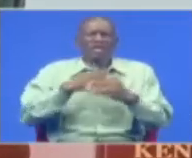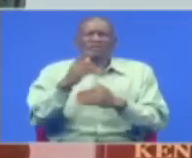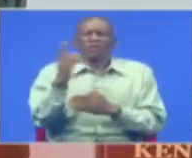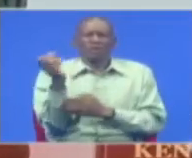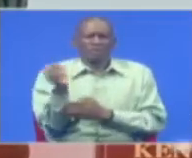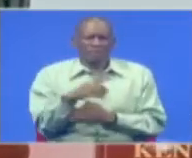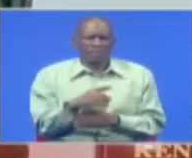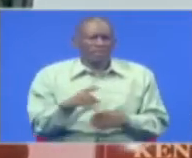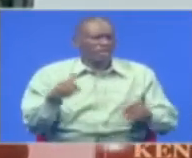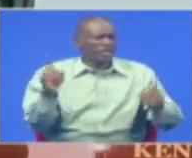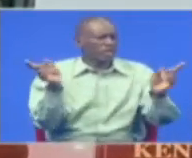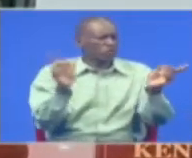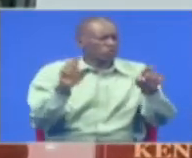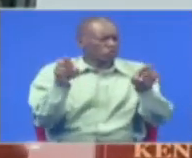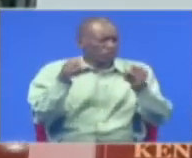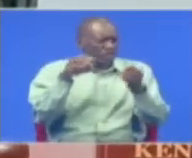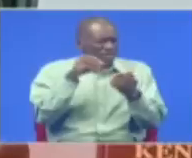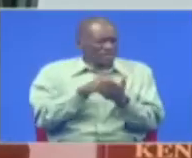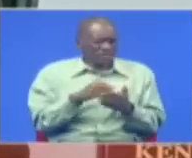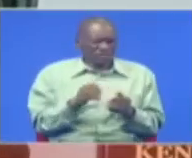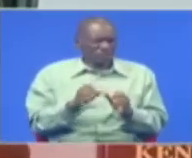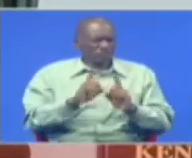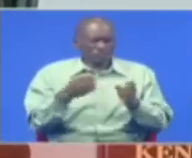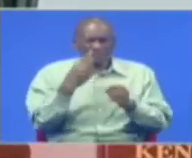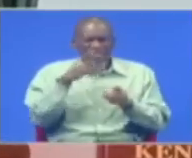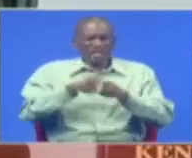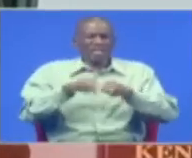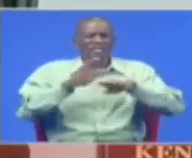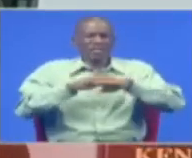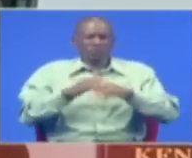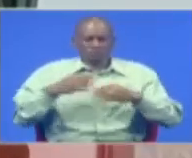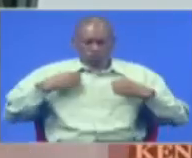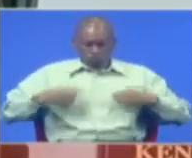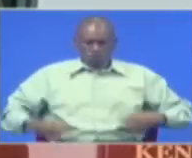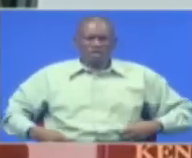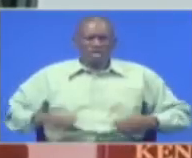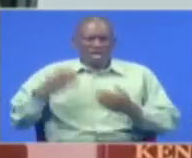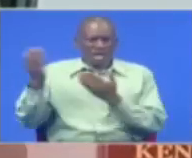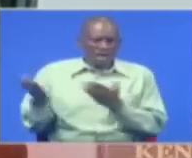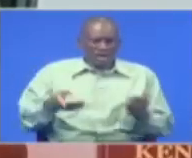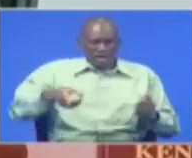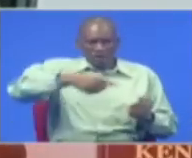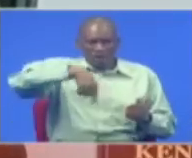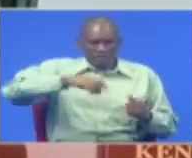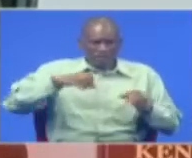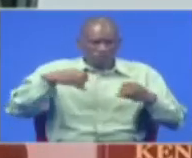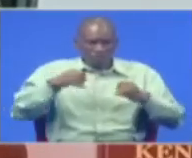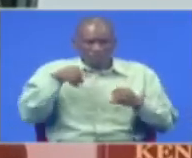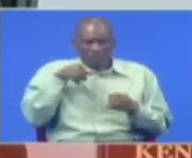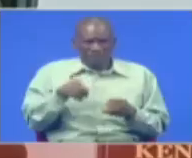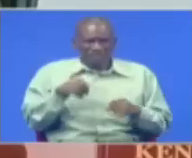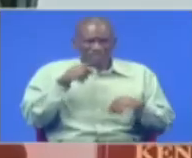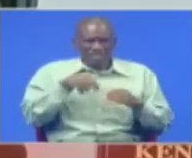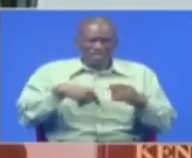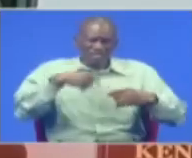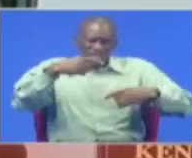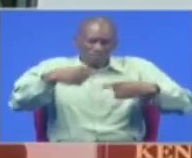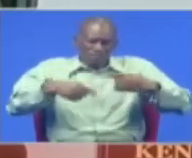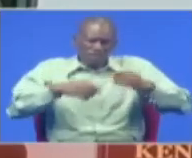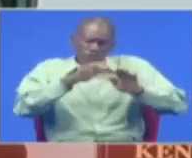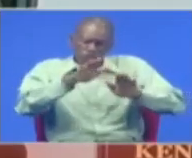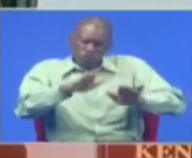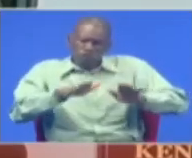no longer look like a good suit. So kindly allow us to implement this in a progressive